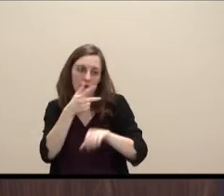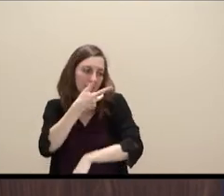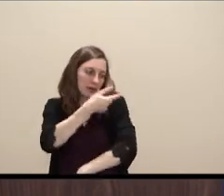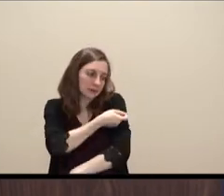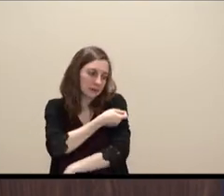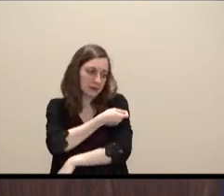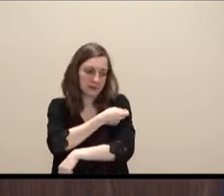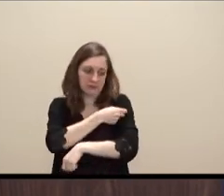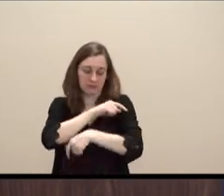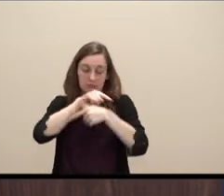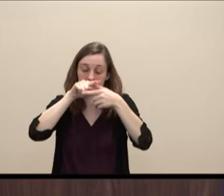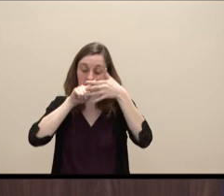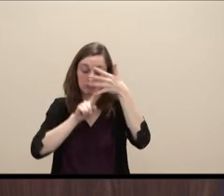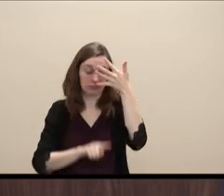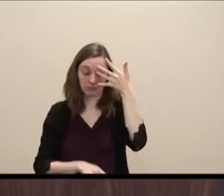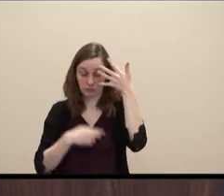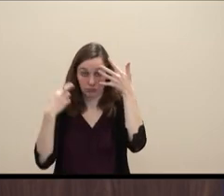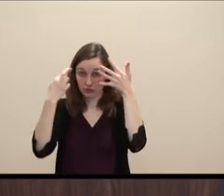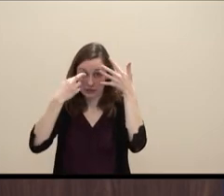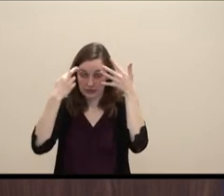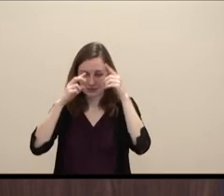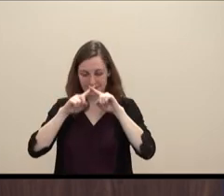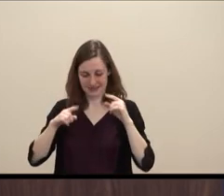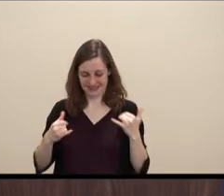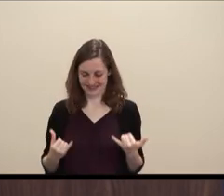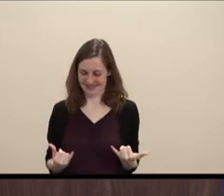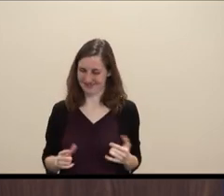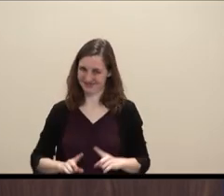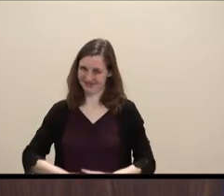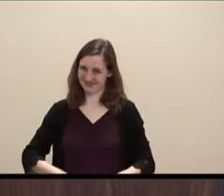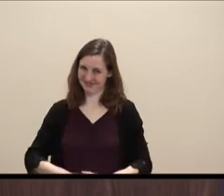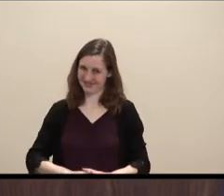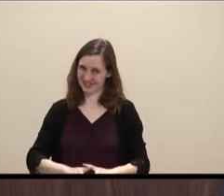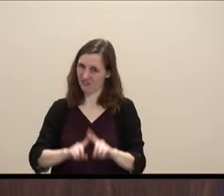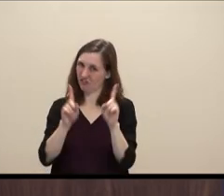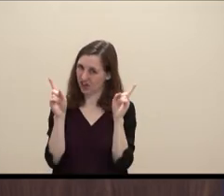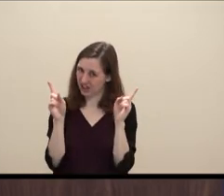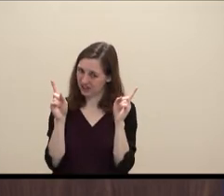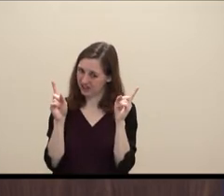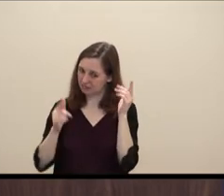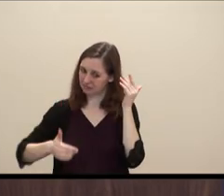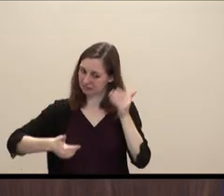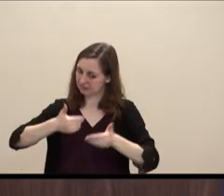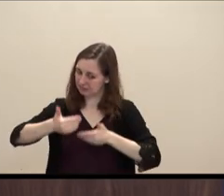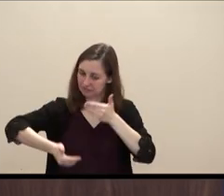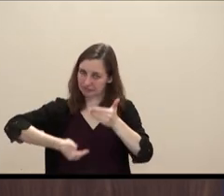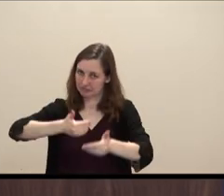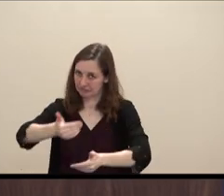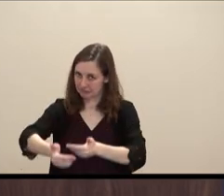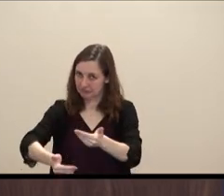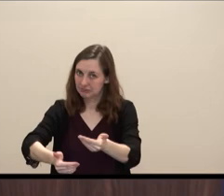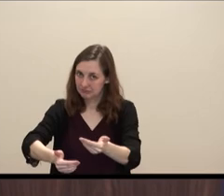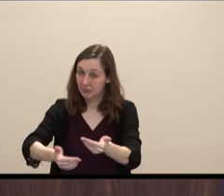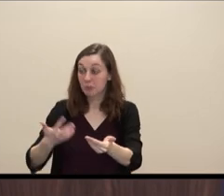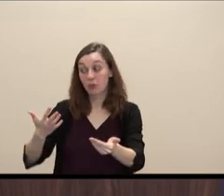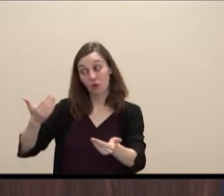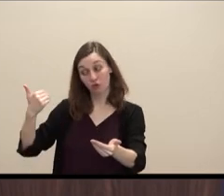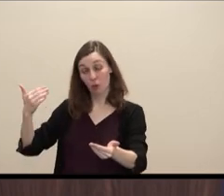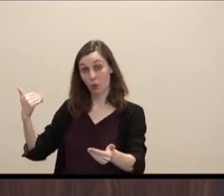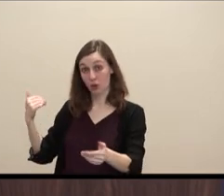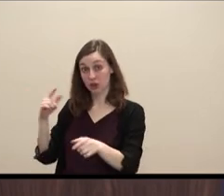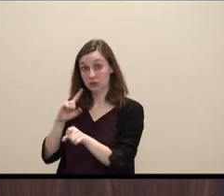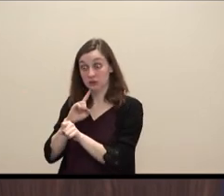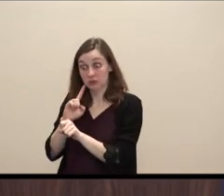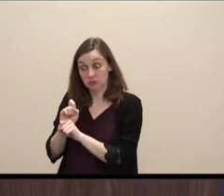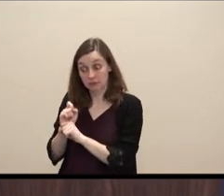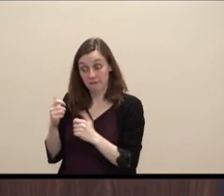of different things. And so we're in a different place now. And I do think, you know, people had justified fears, but